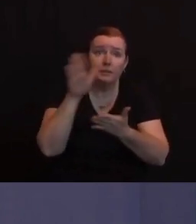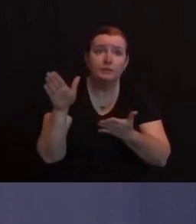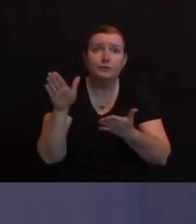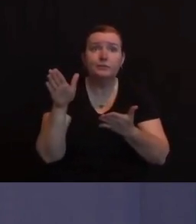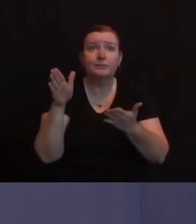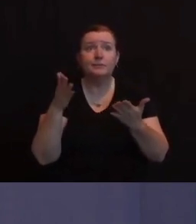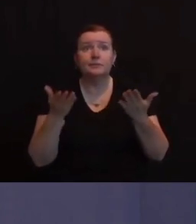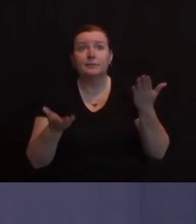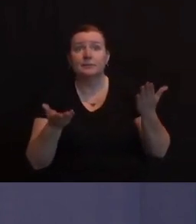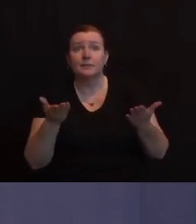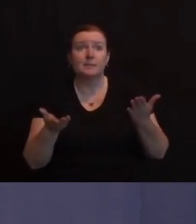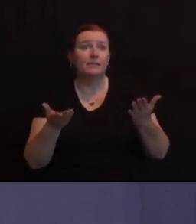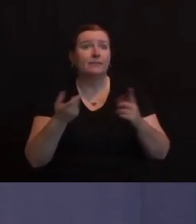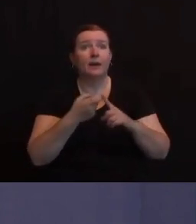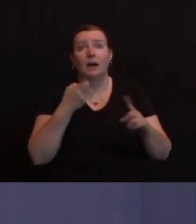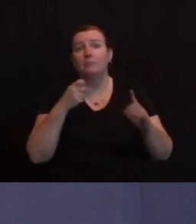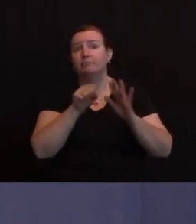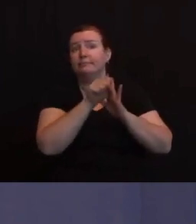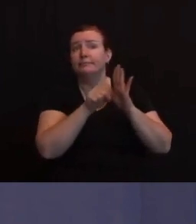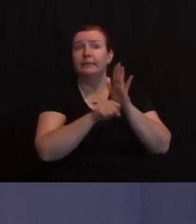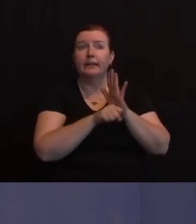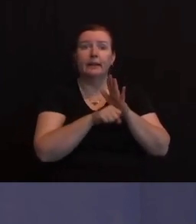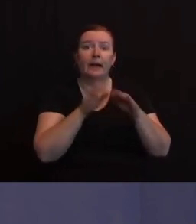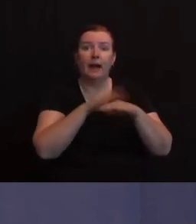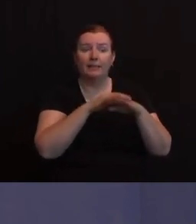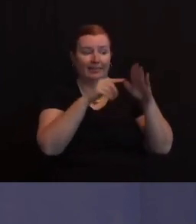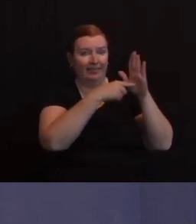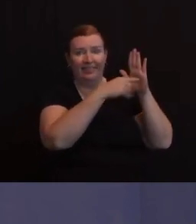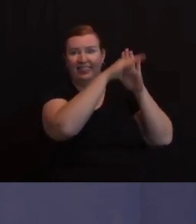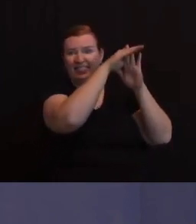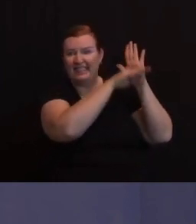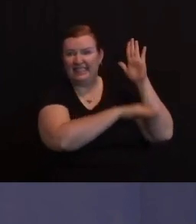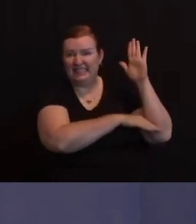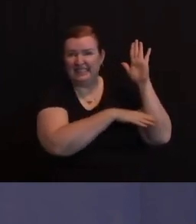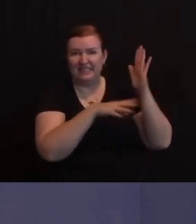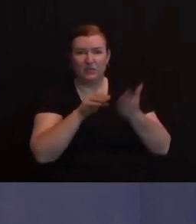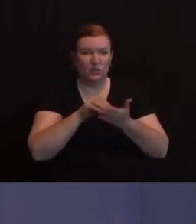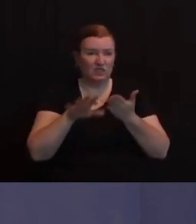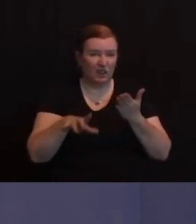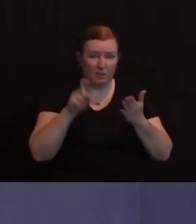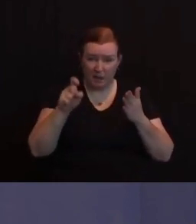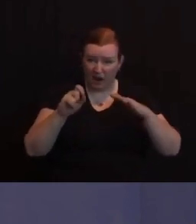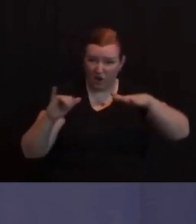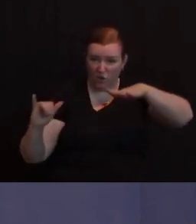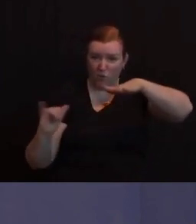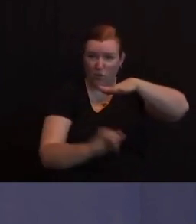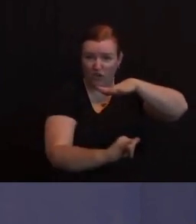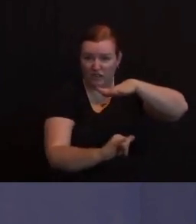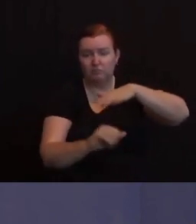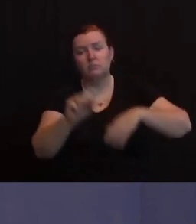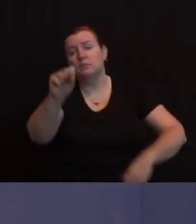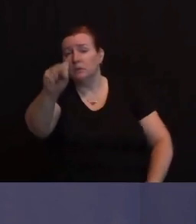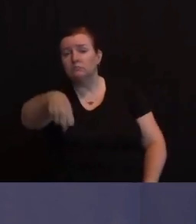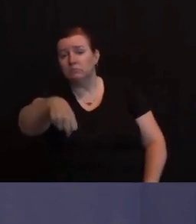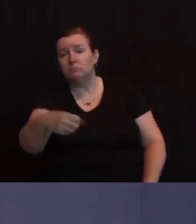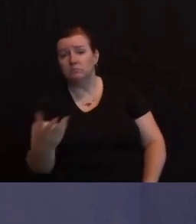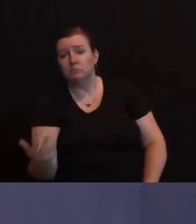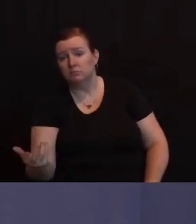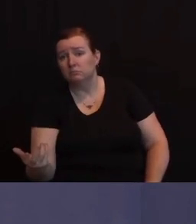a state that's on the list, does that student have to quarantine? The answer is yes. And